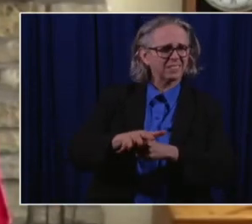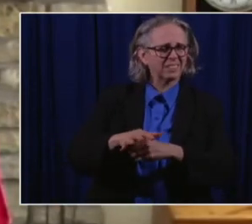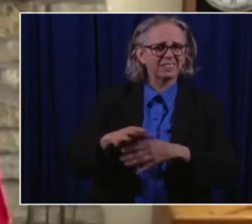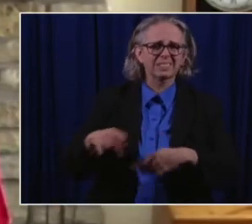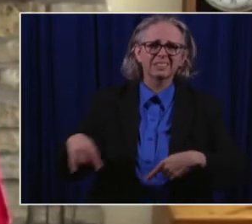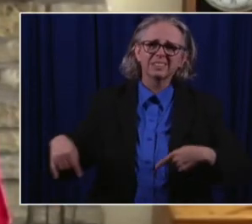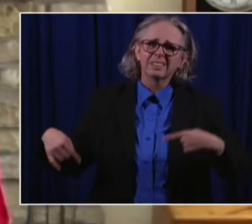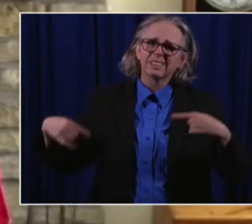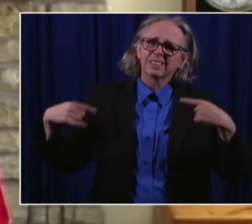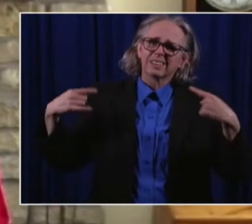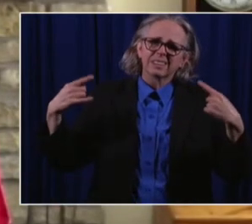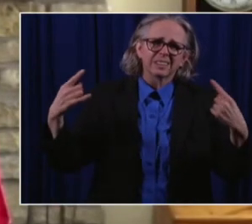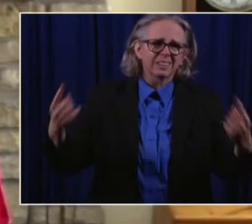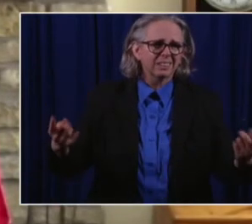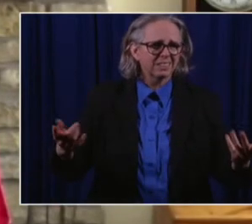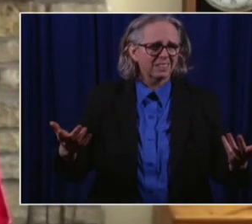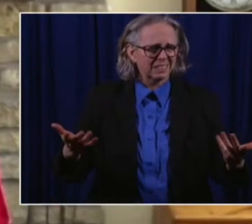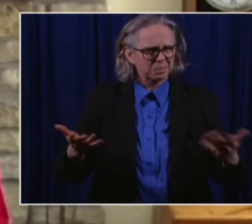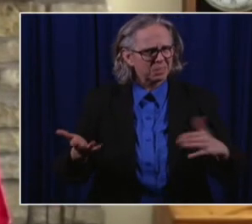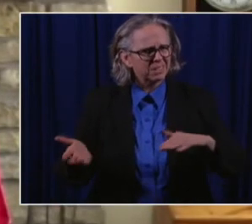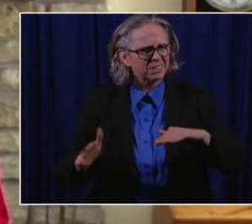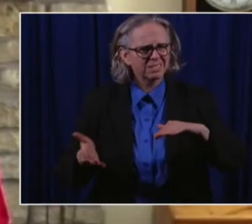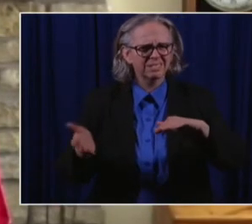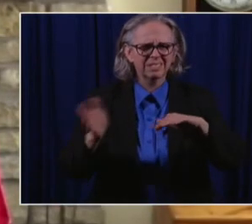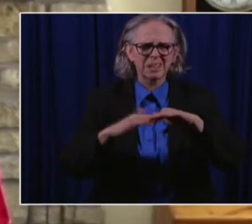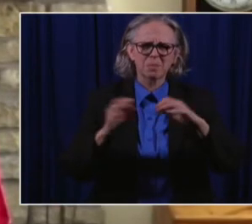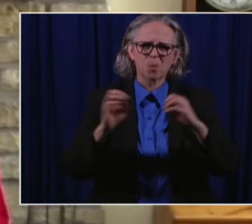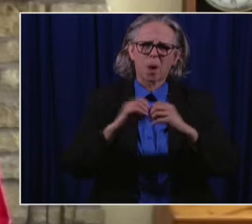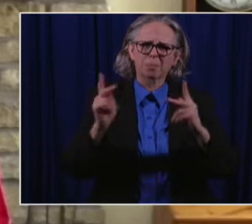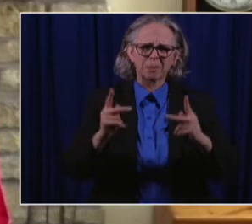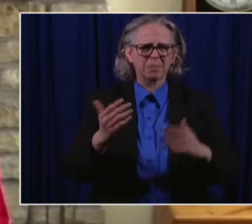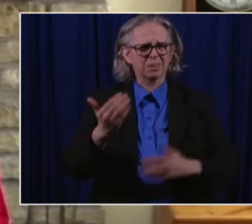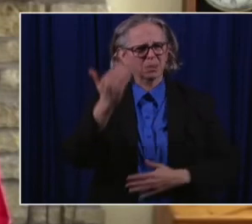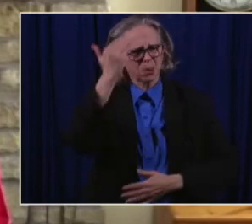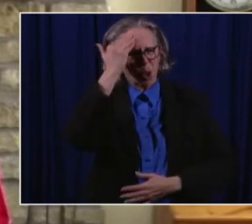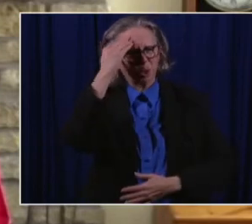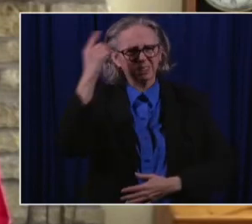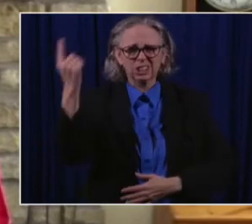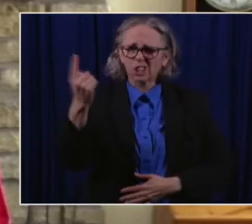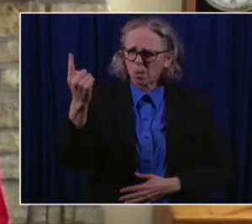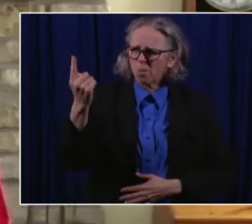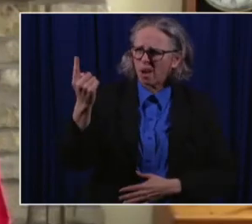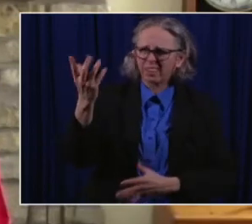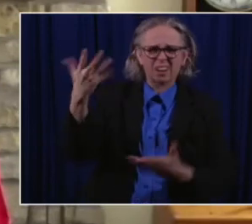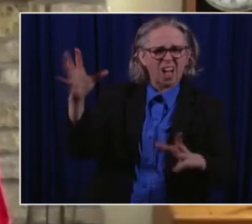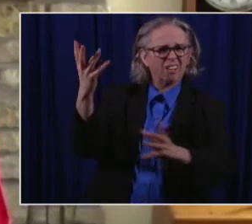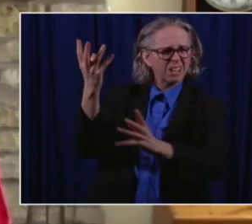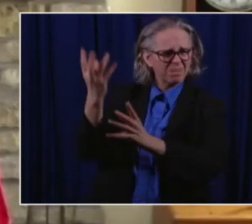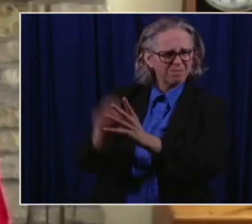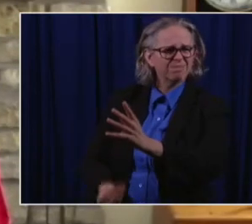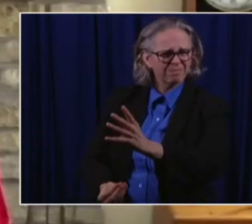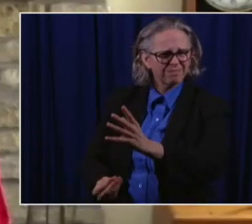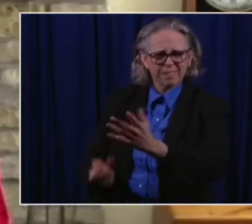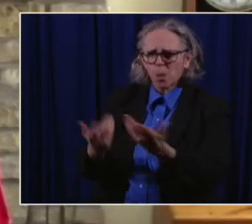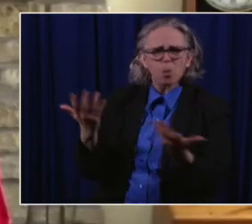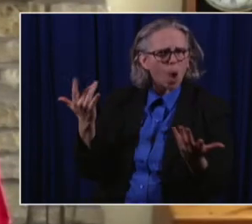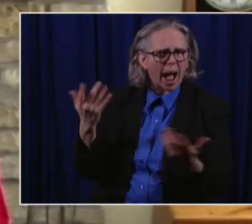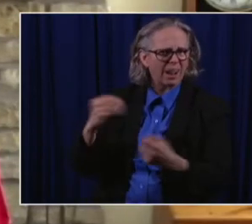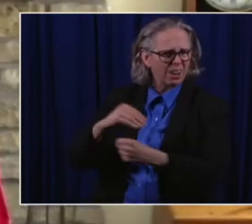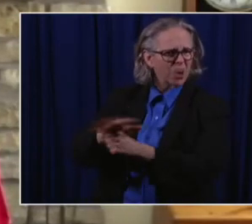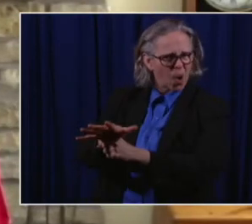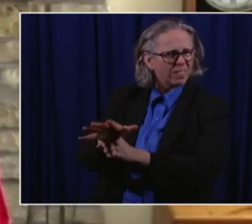us know someone who's lost their life because of COVID. And this week, Fran and I lost